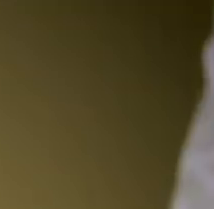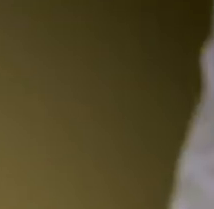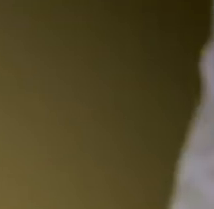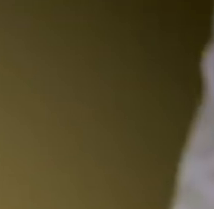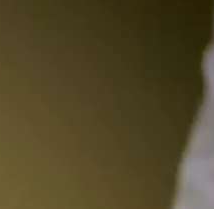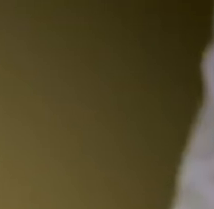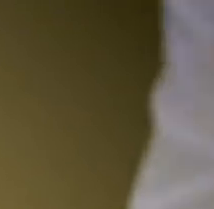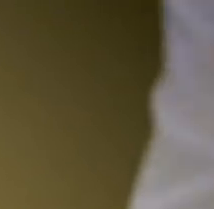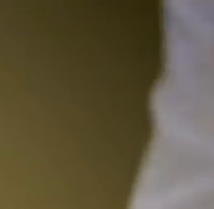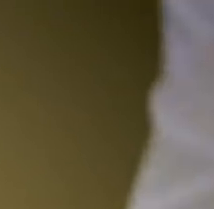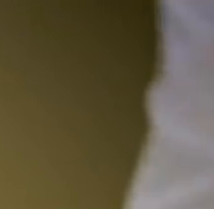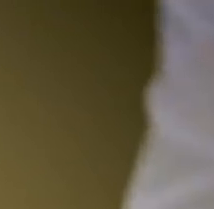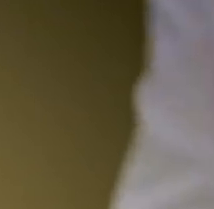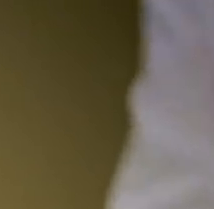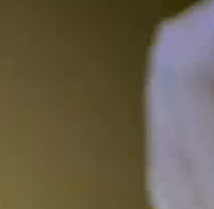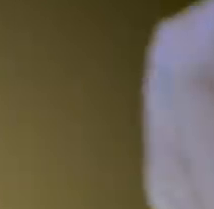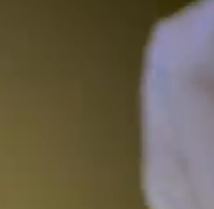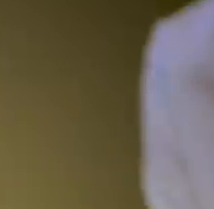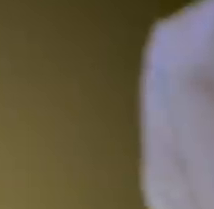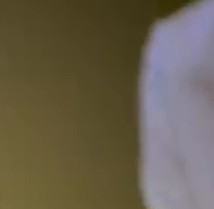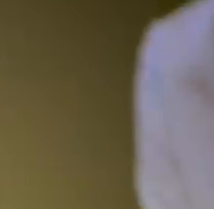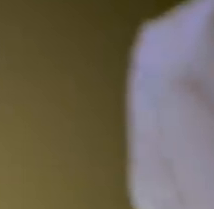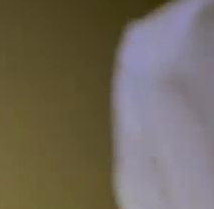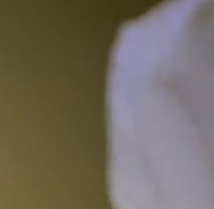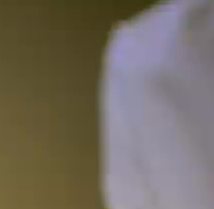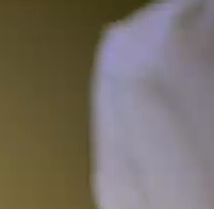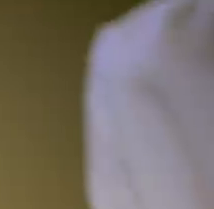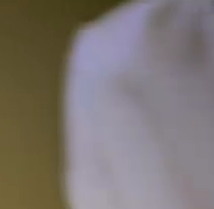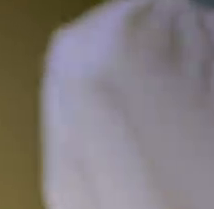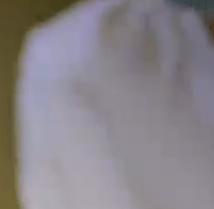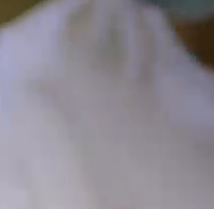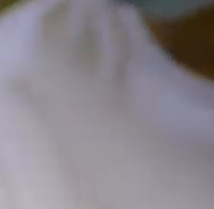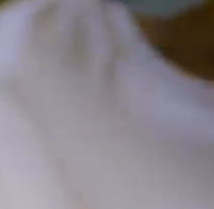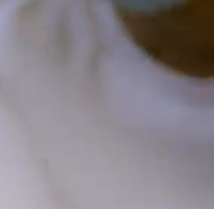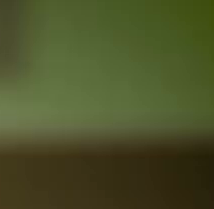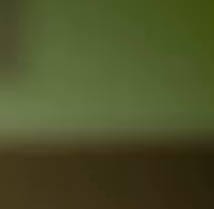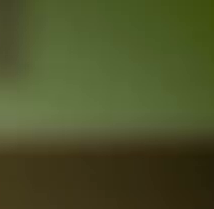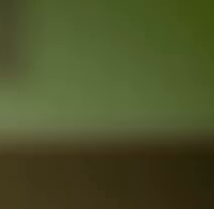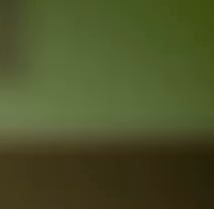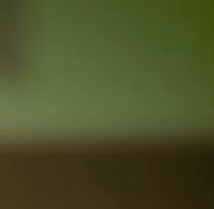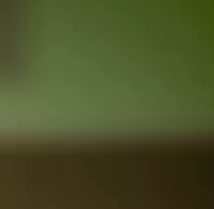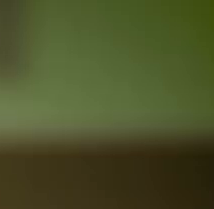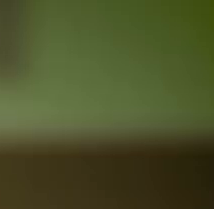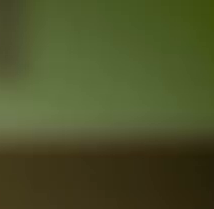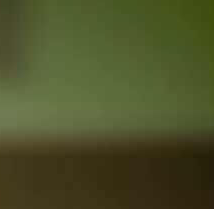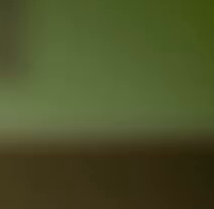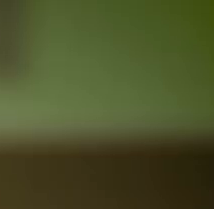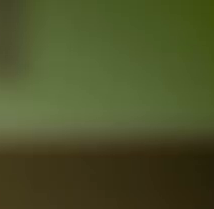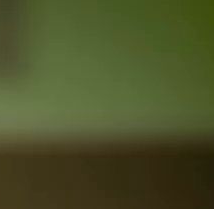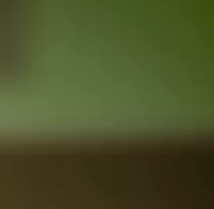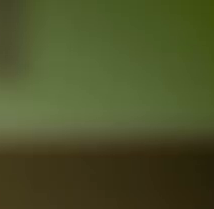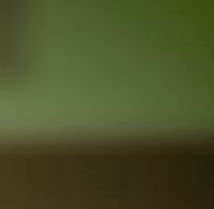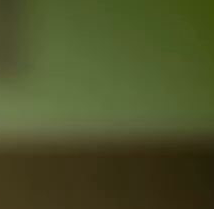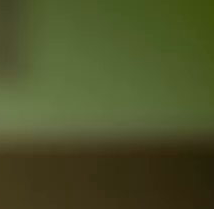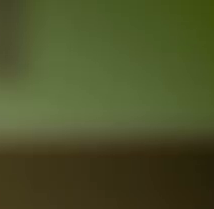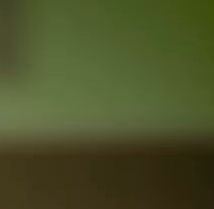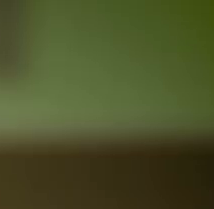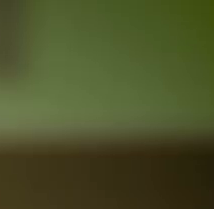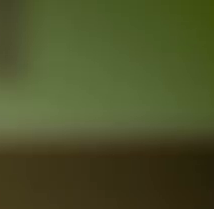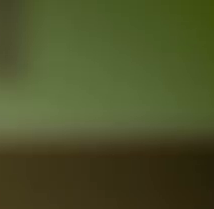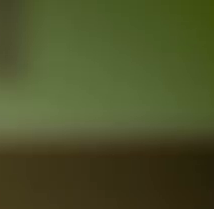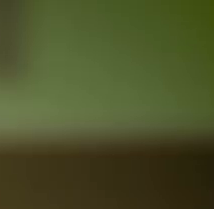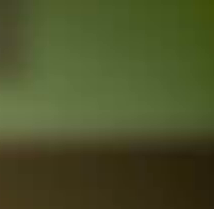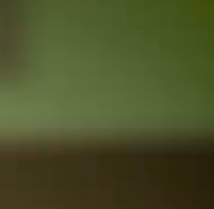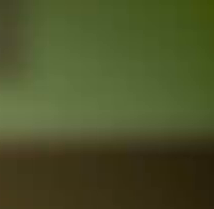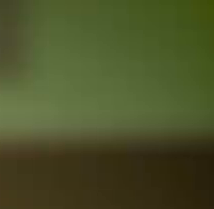a pediatrician with New York City Health and Hospitals. As a doctor for our city's children, I know that keeping our kids healthy means keeping our